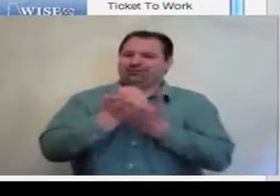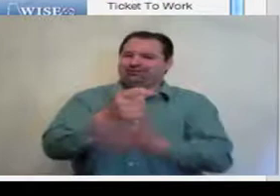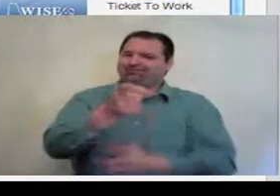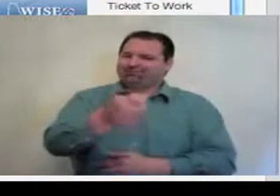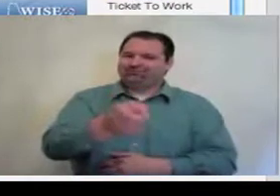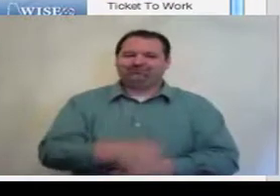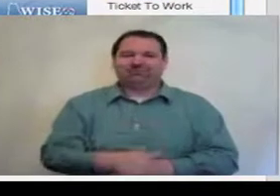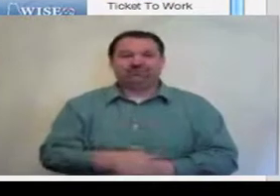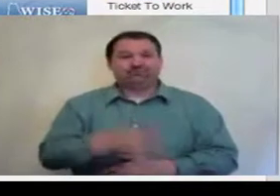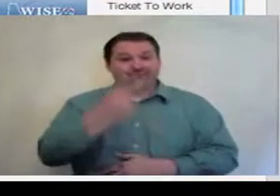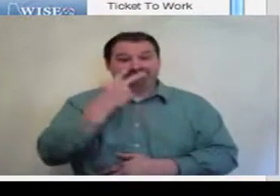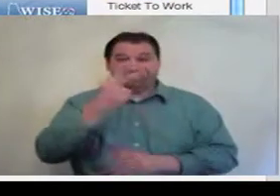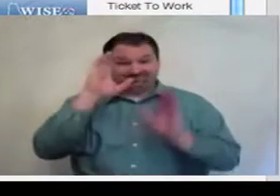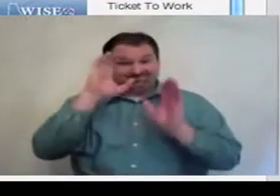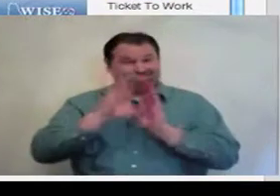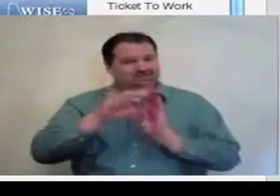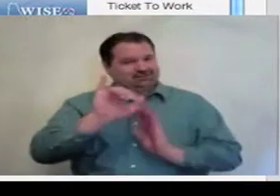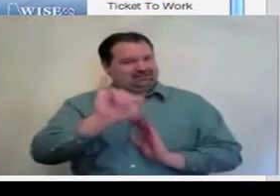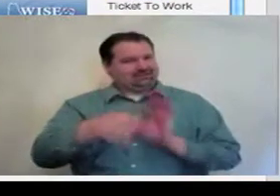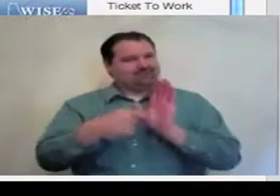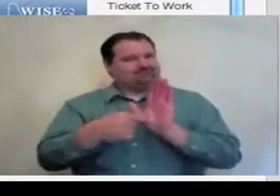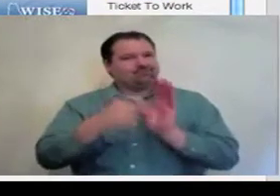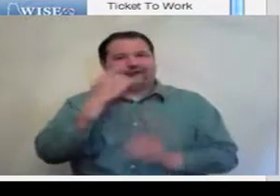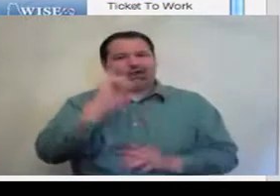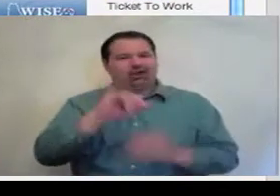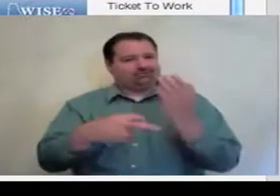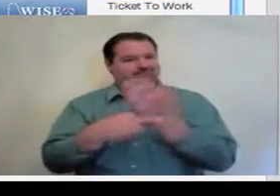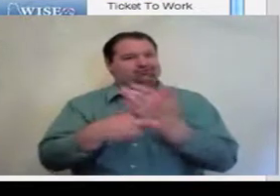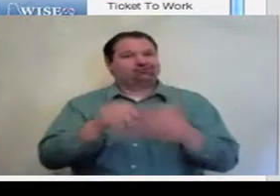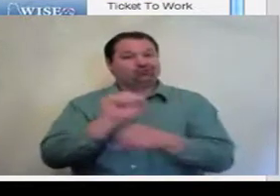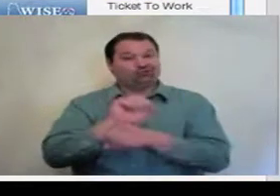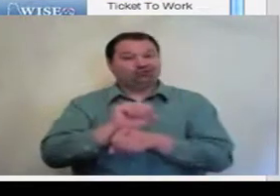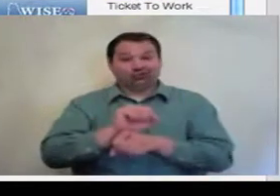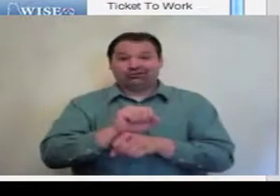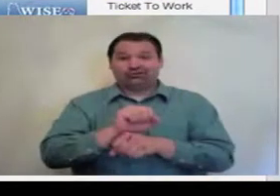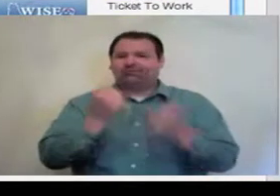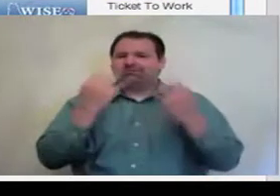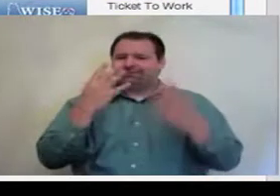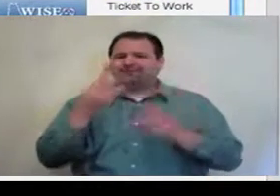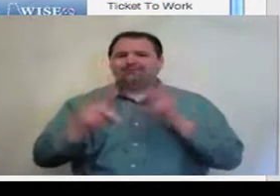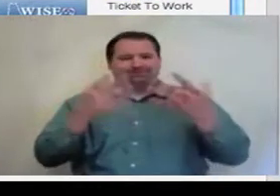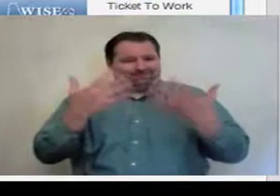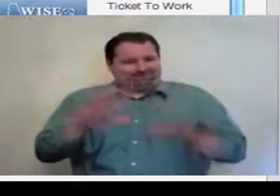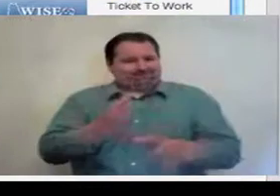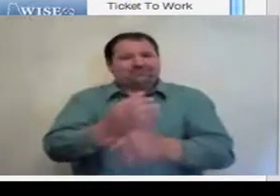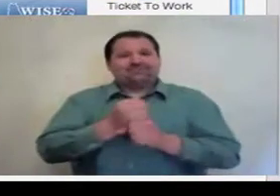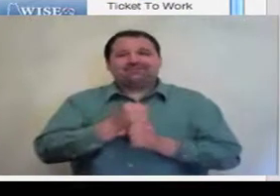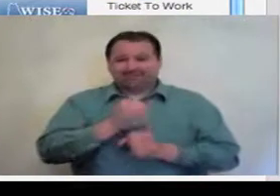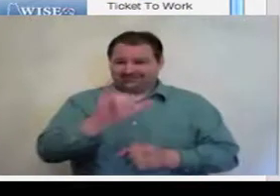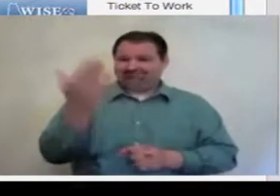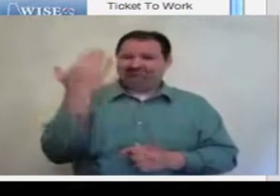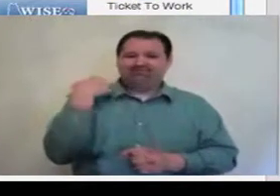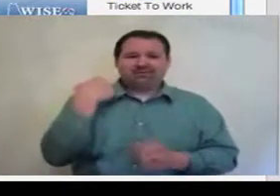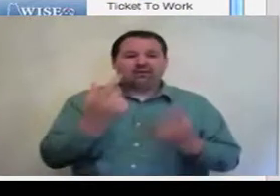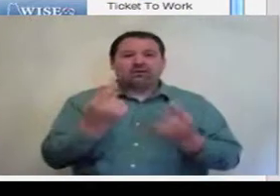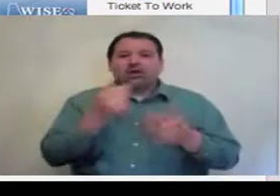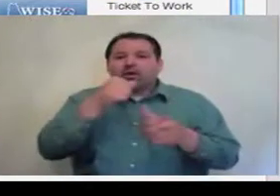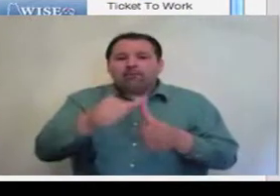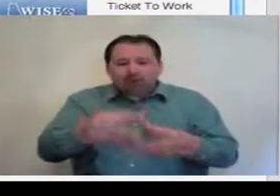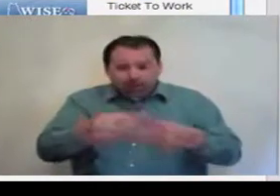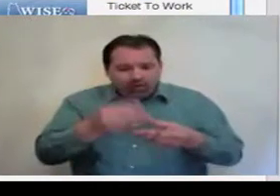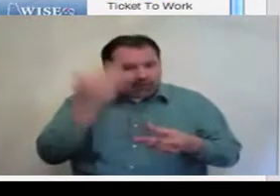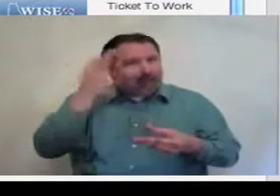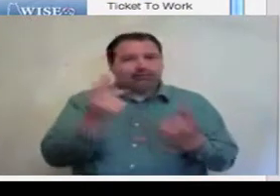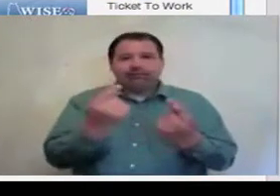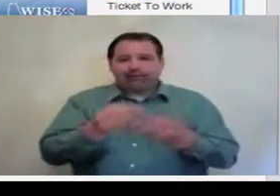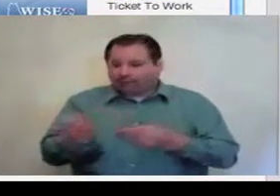there to help you. This is an example of the ticket to work. Most people received the ticket to work years ago. It came in the mail and people didn't